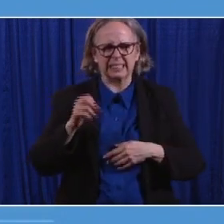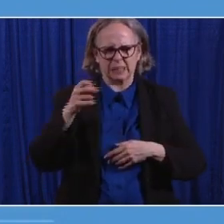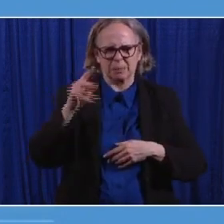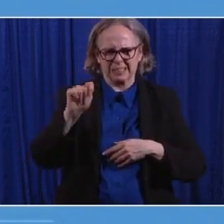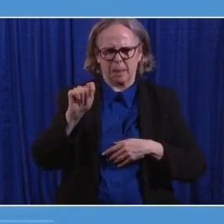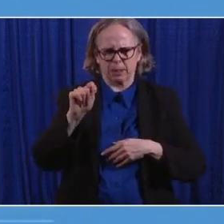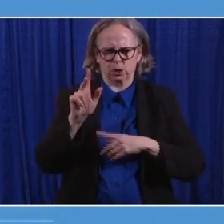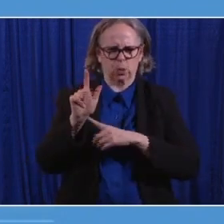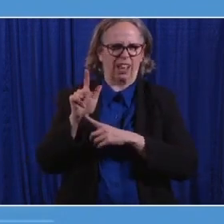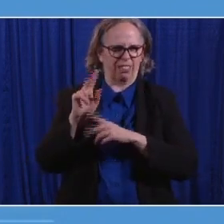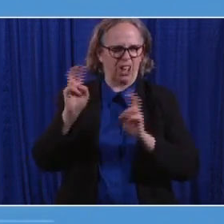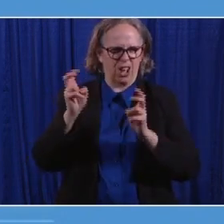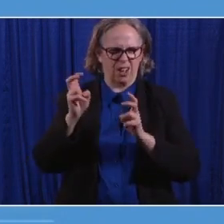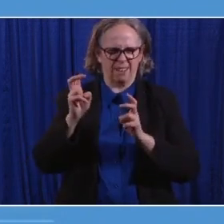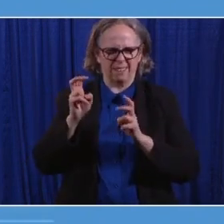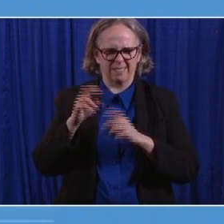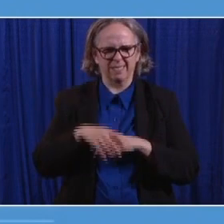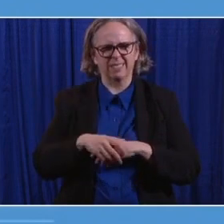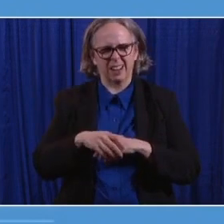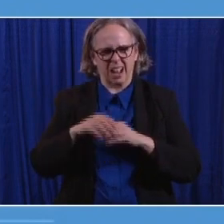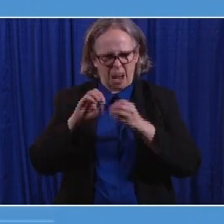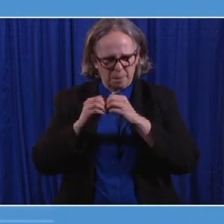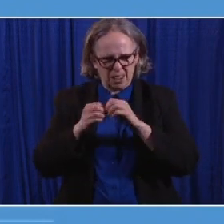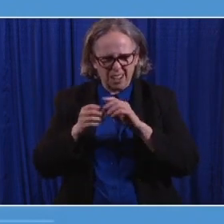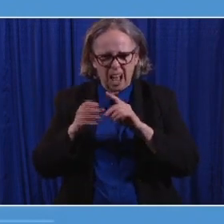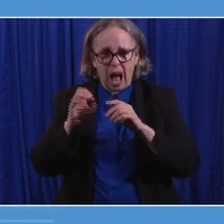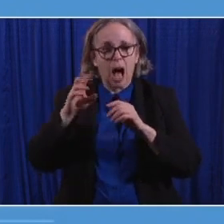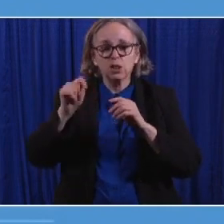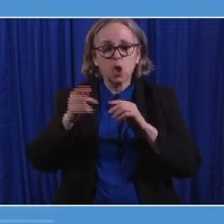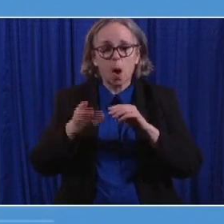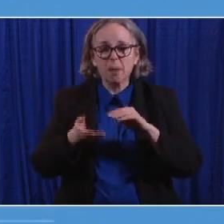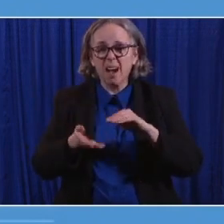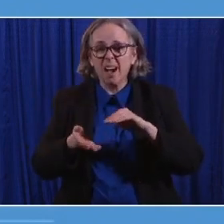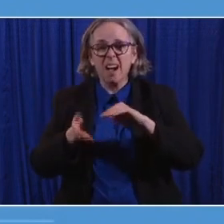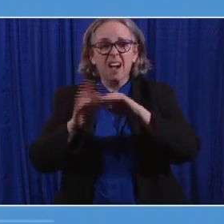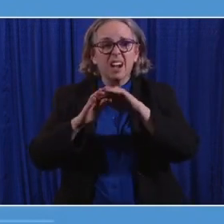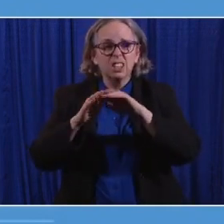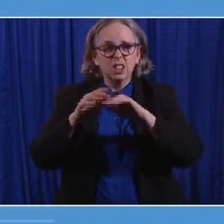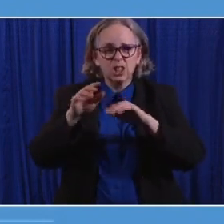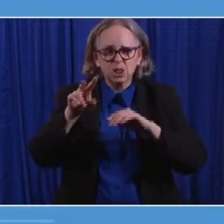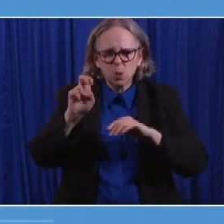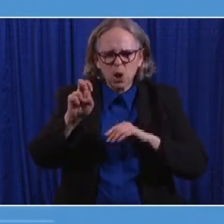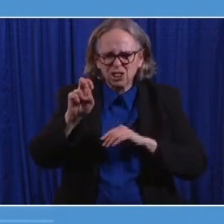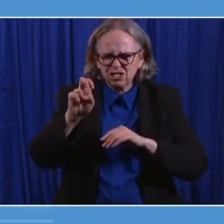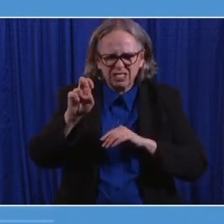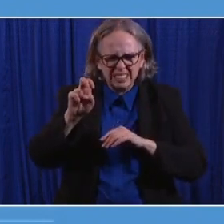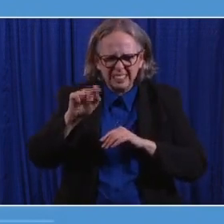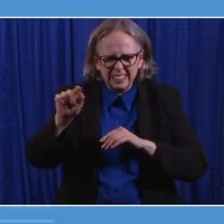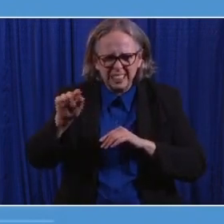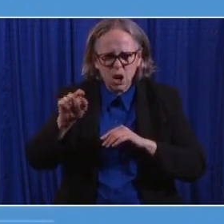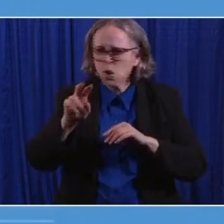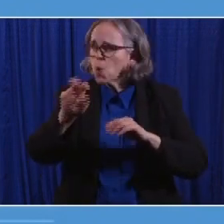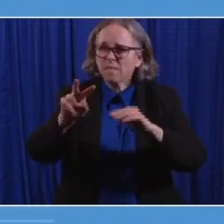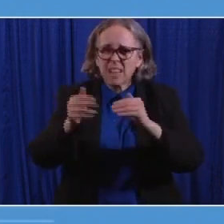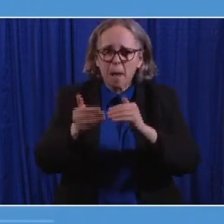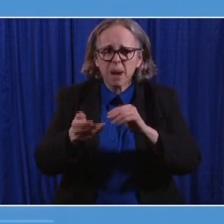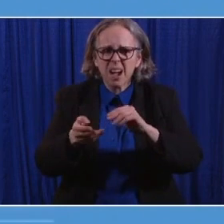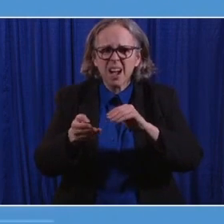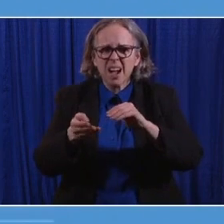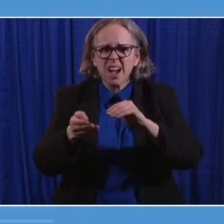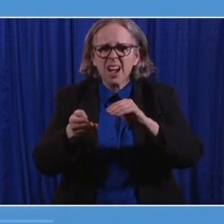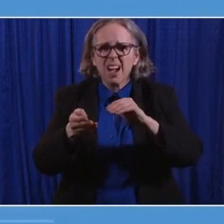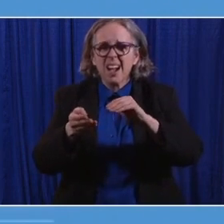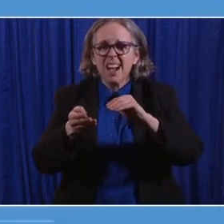were at 75. By October 28th, we were at 200, and then by November 25th,